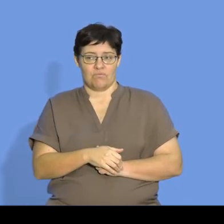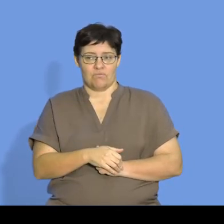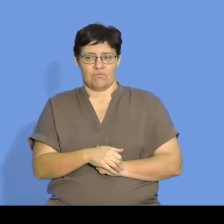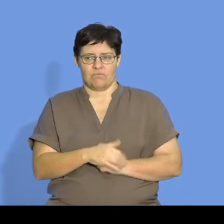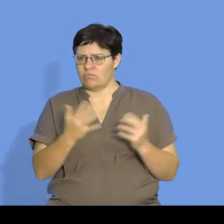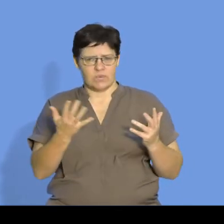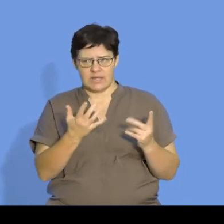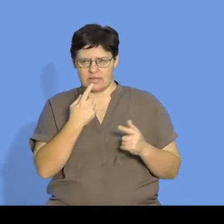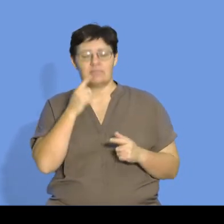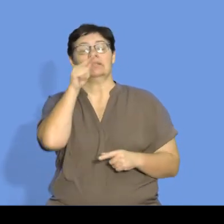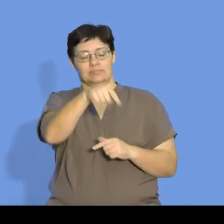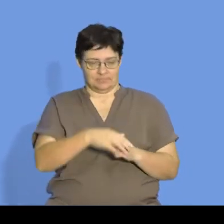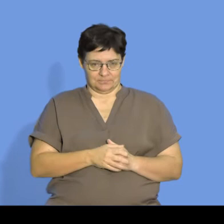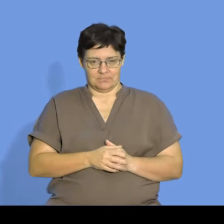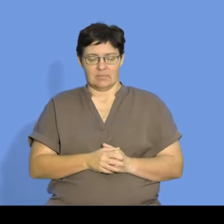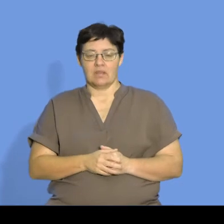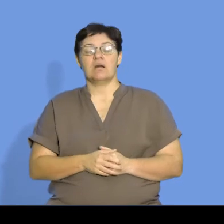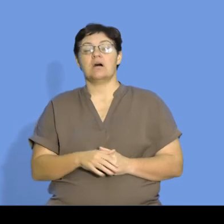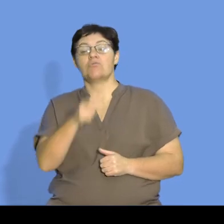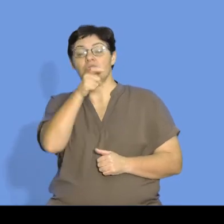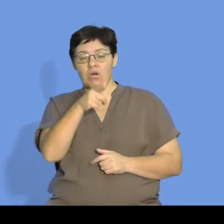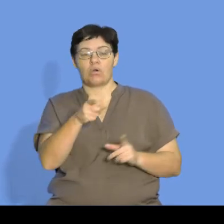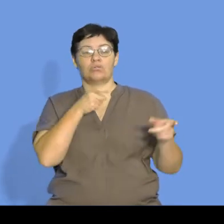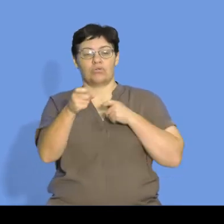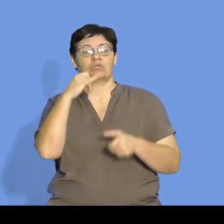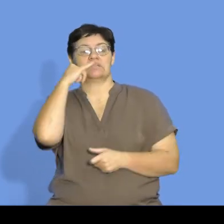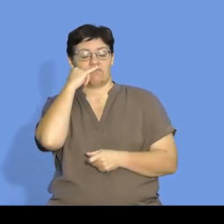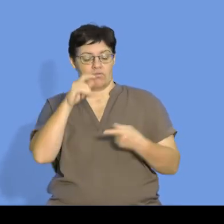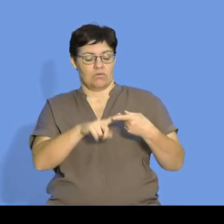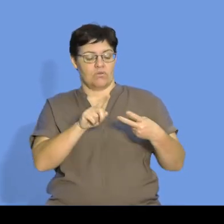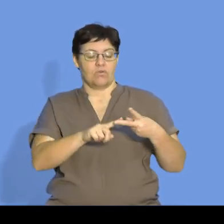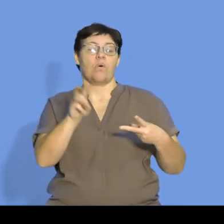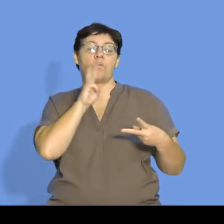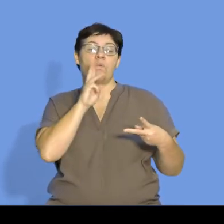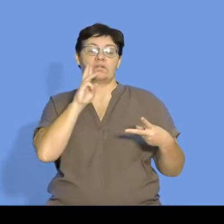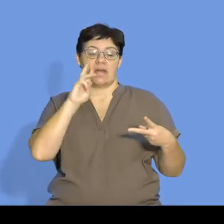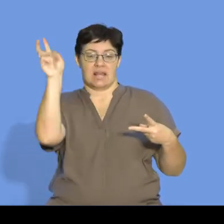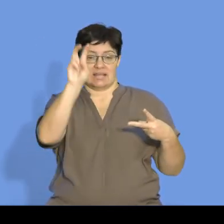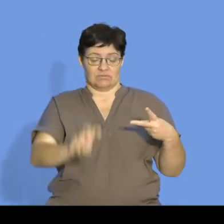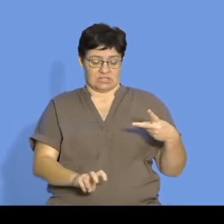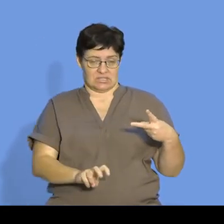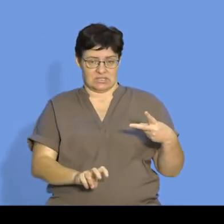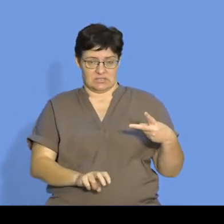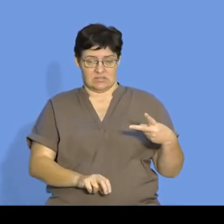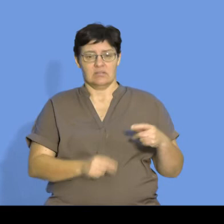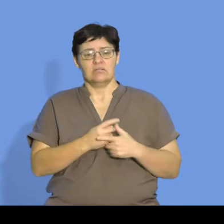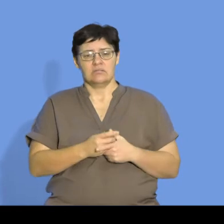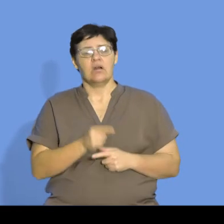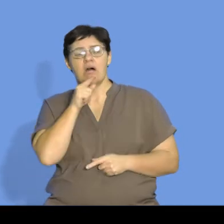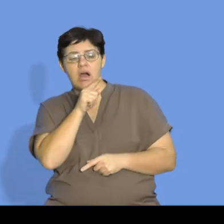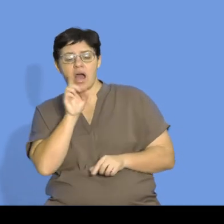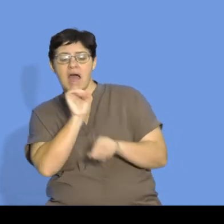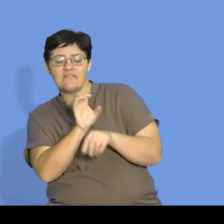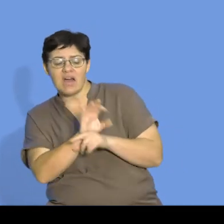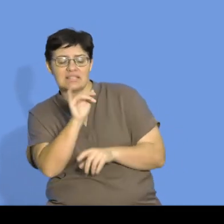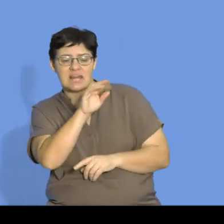where we are, yes, dear. Right, comment on the control of the telephone and the water and electricity. What advice would you offer to